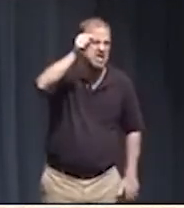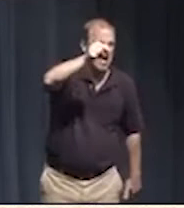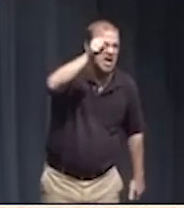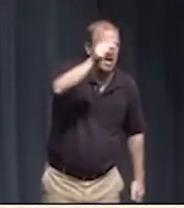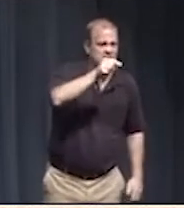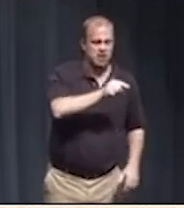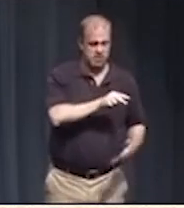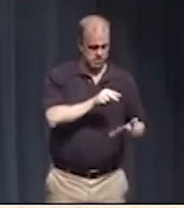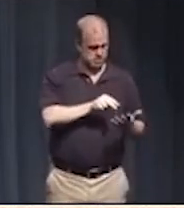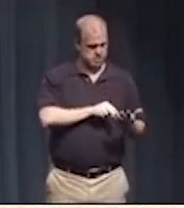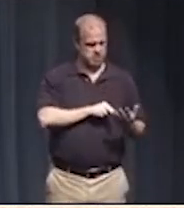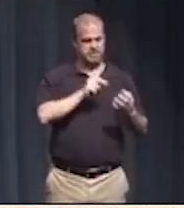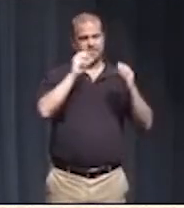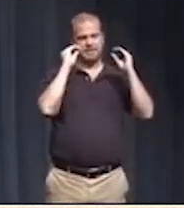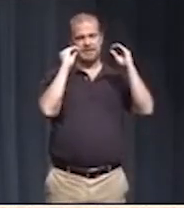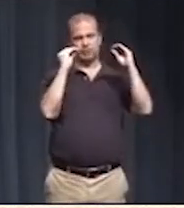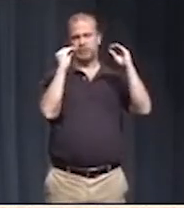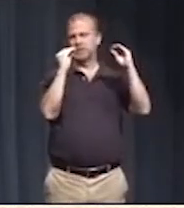at everything as education.